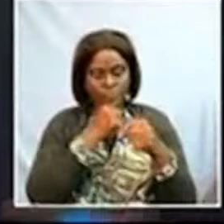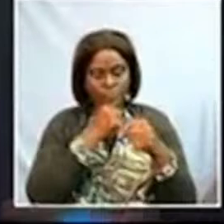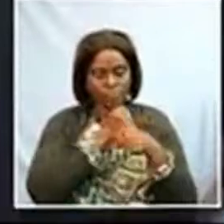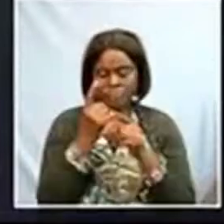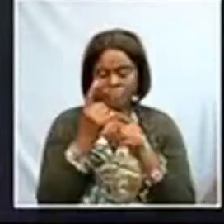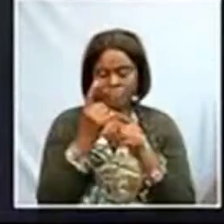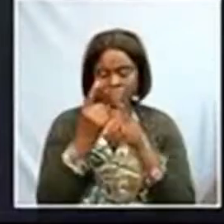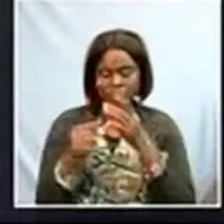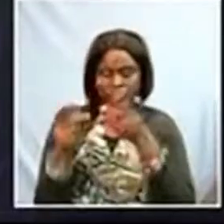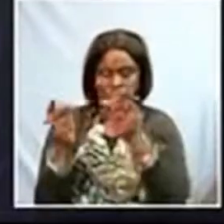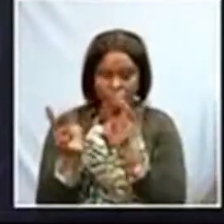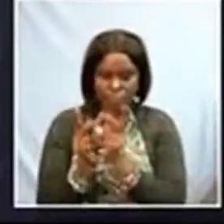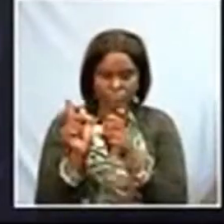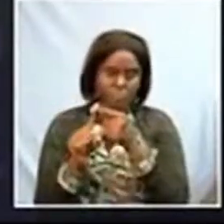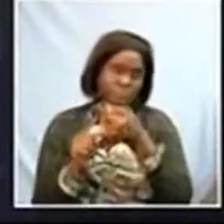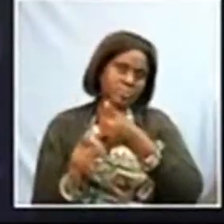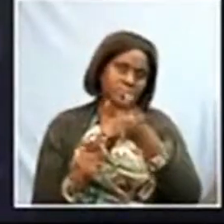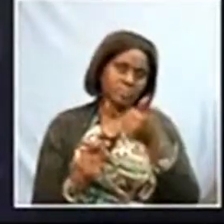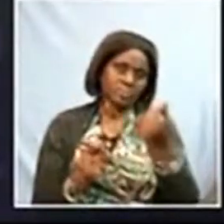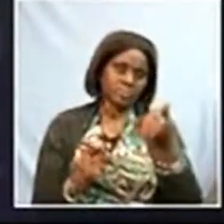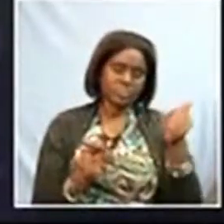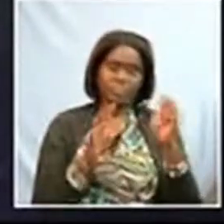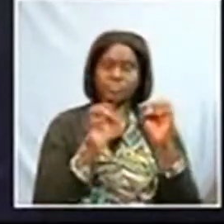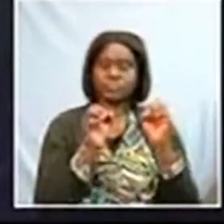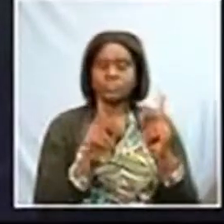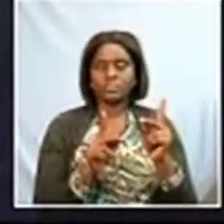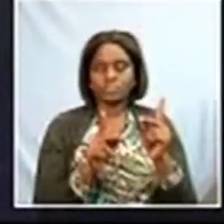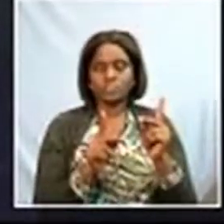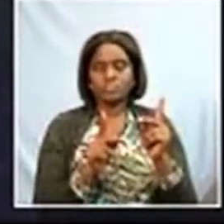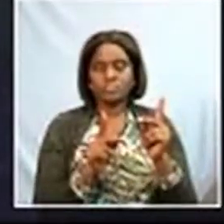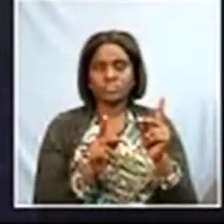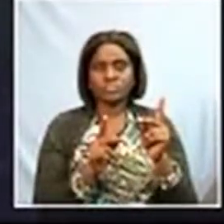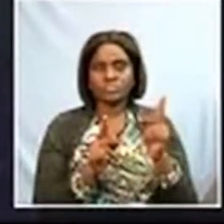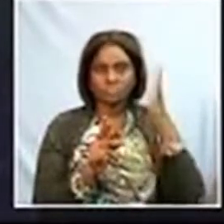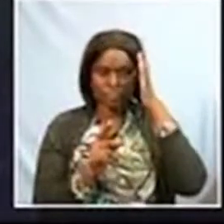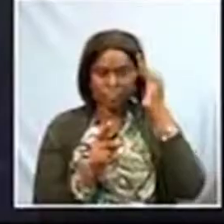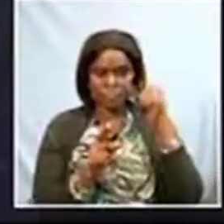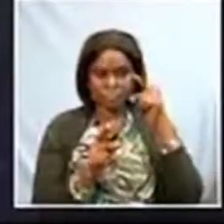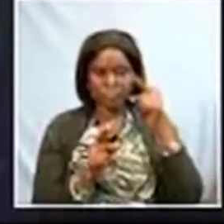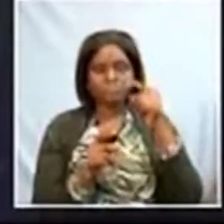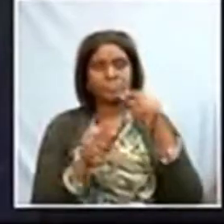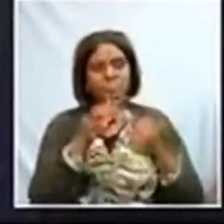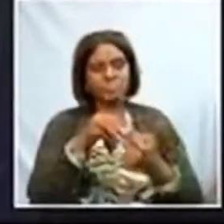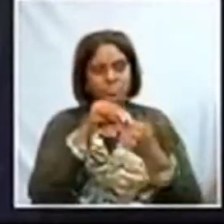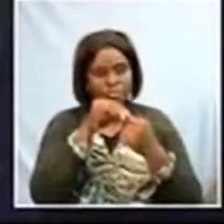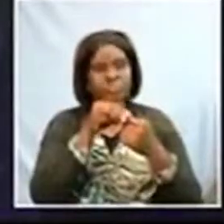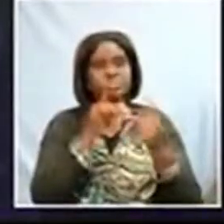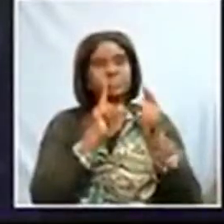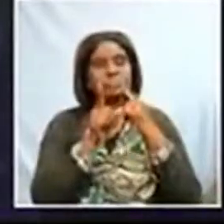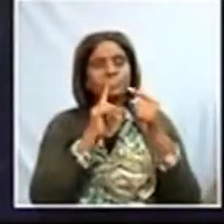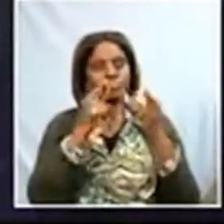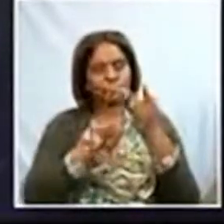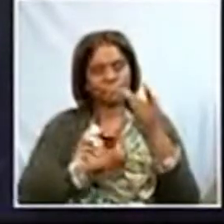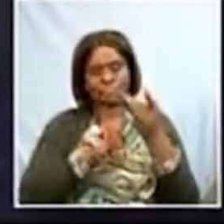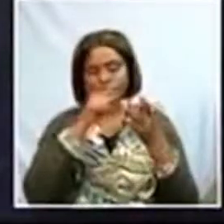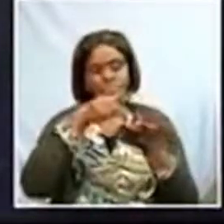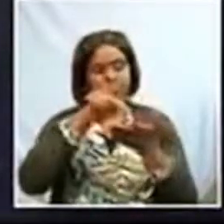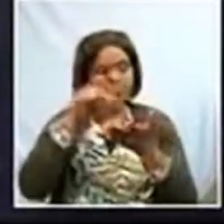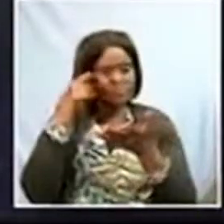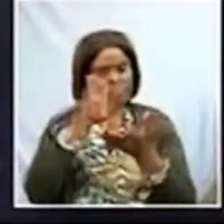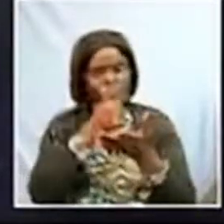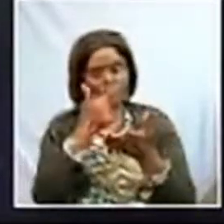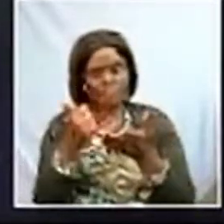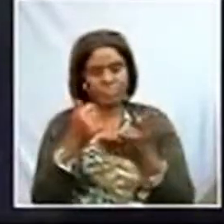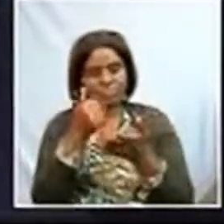from one side to the other, okay? That's why you specify to say we're not paying for any wet